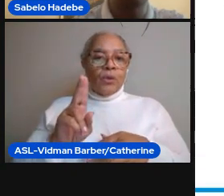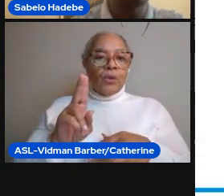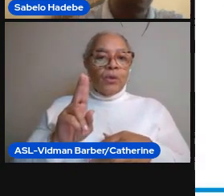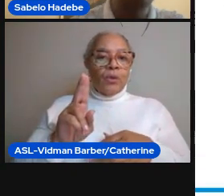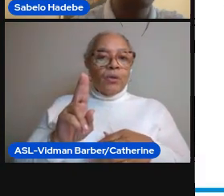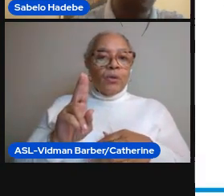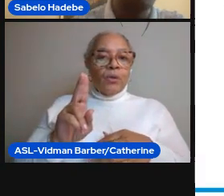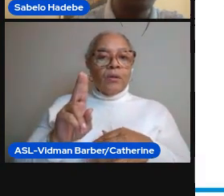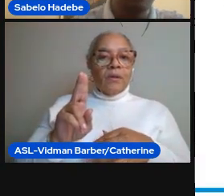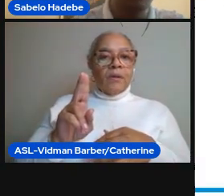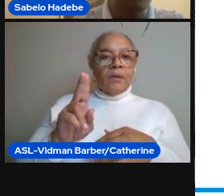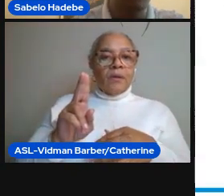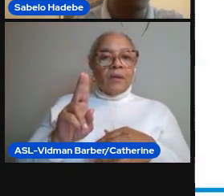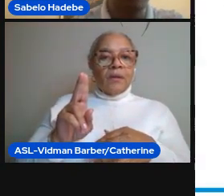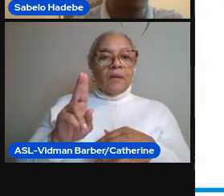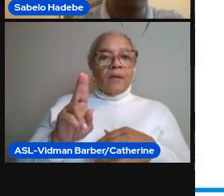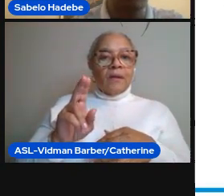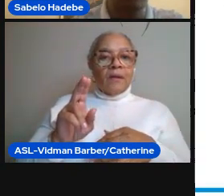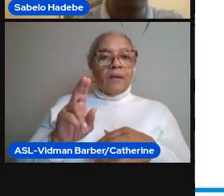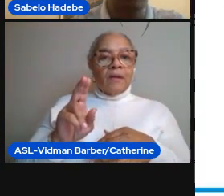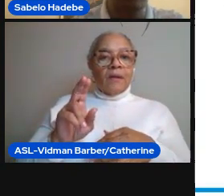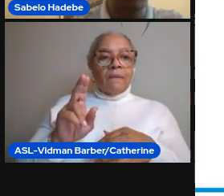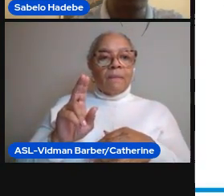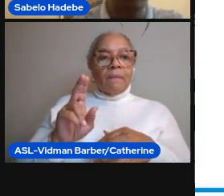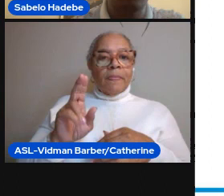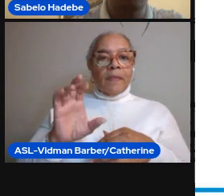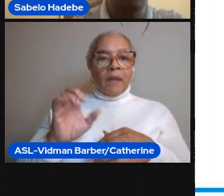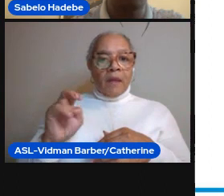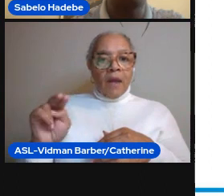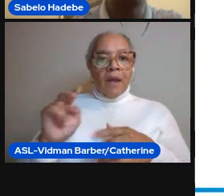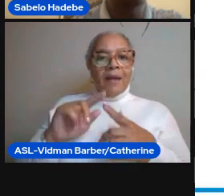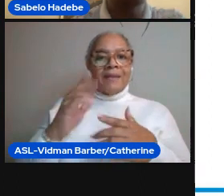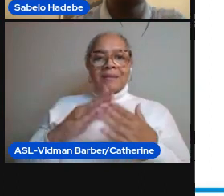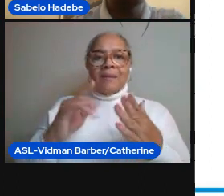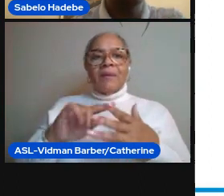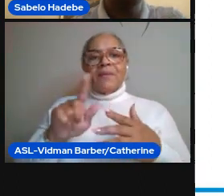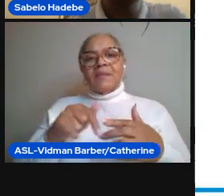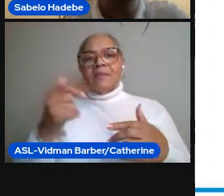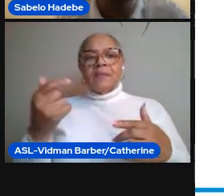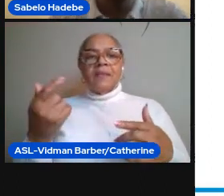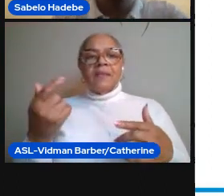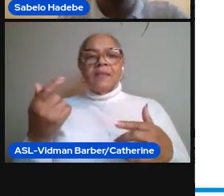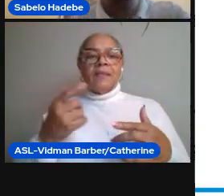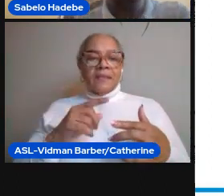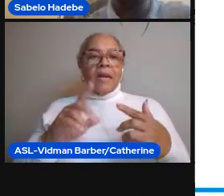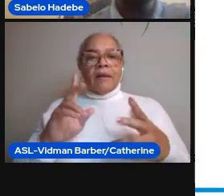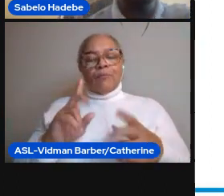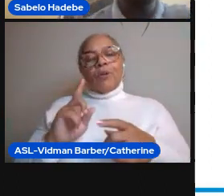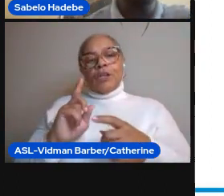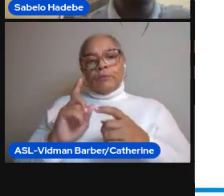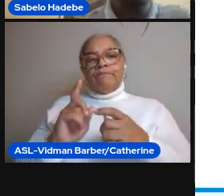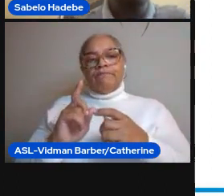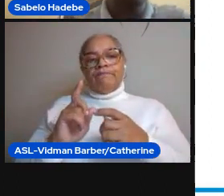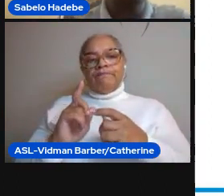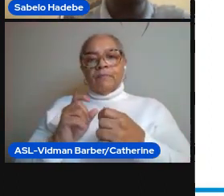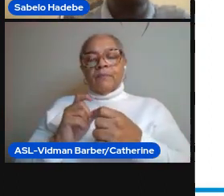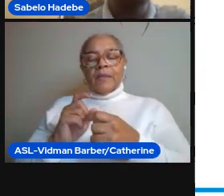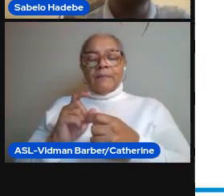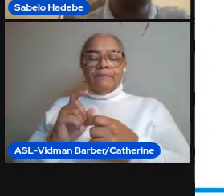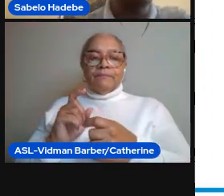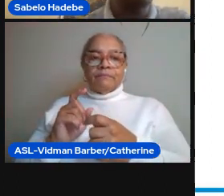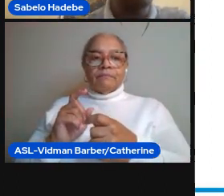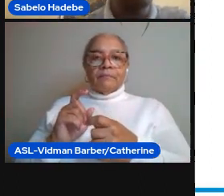So some of the stuff that I present is really coming from them. So this enzyme